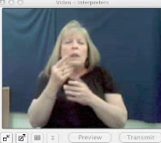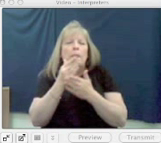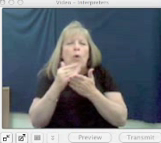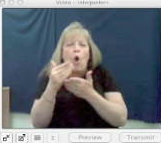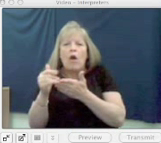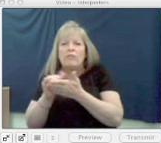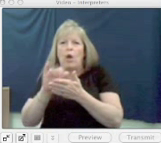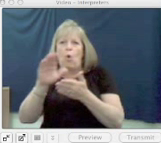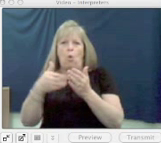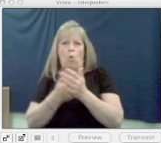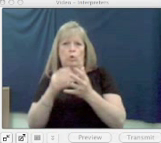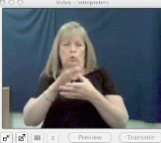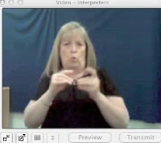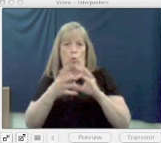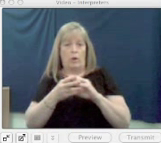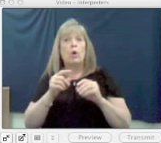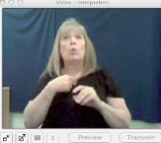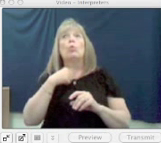matters.